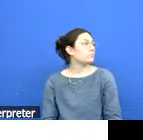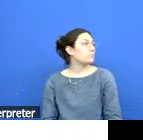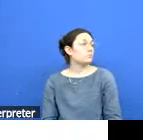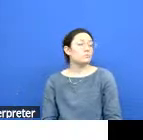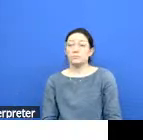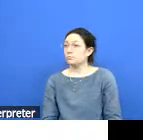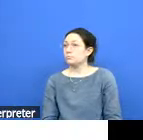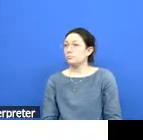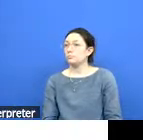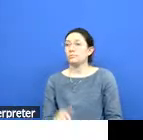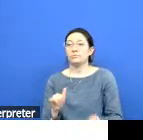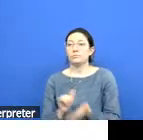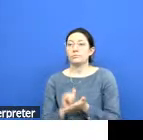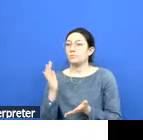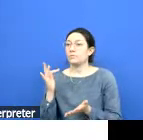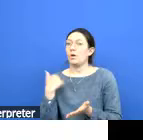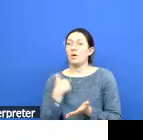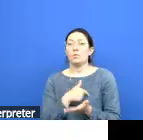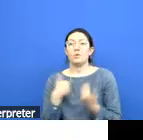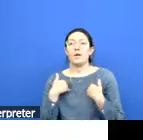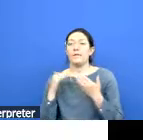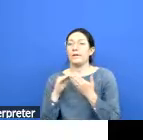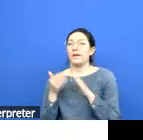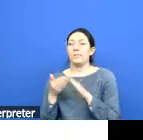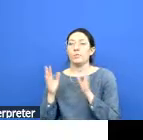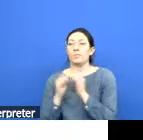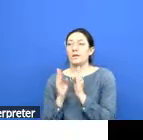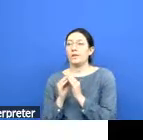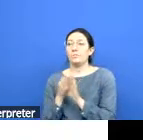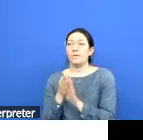And this is why we have the neighborhood meetings.